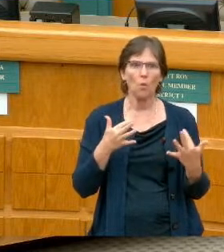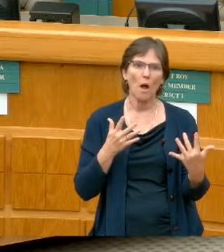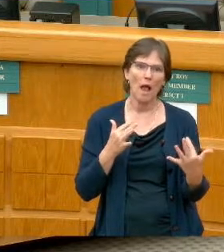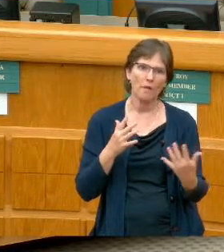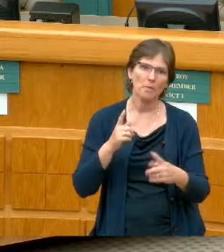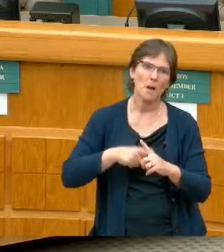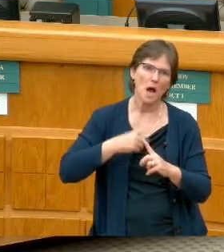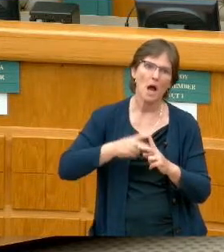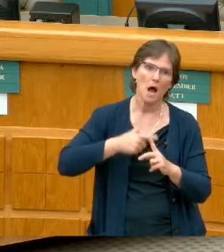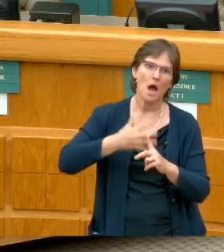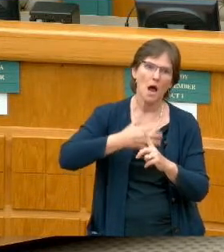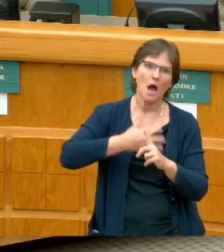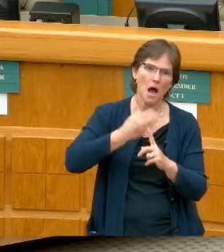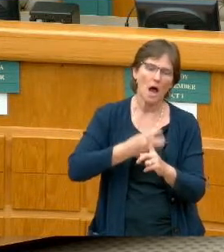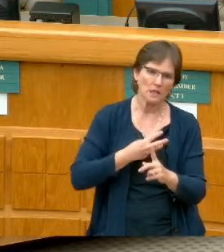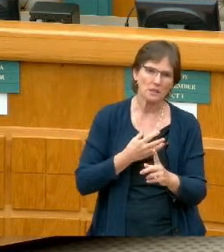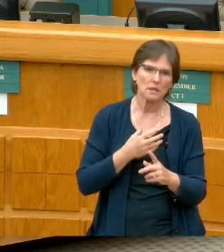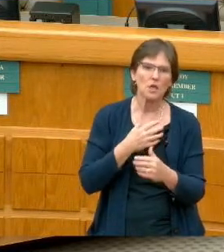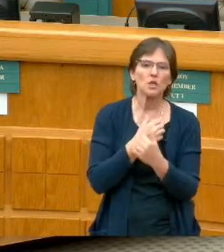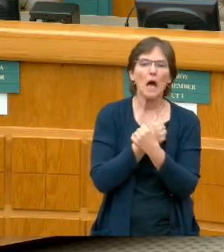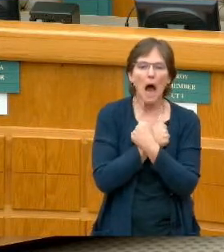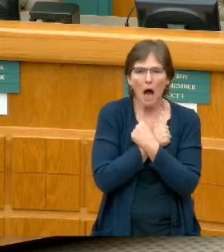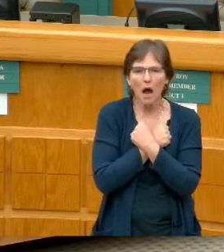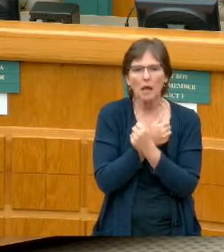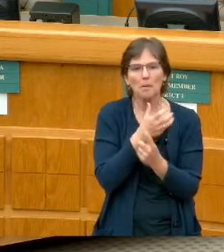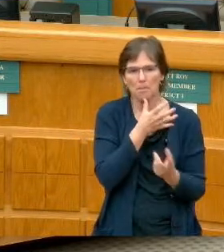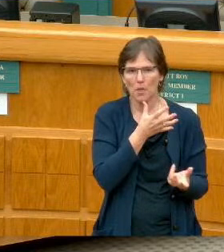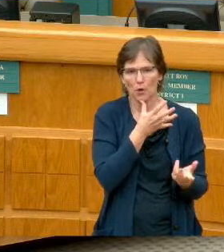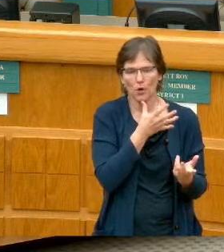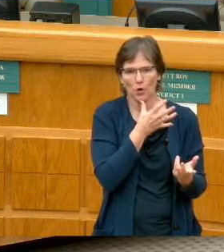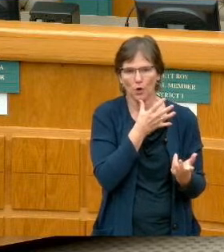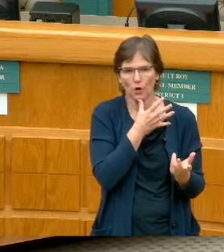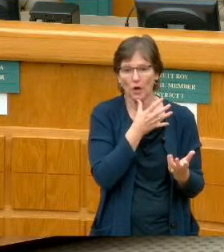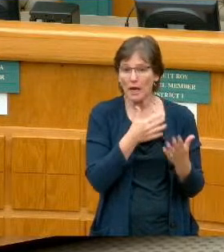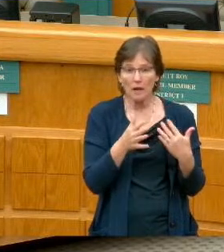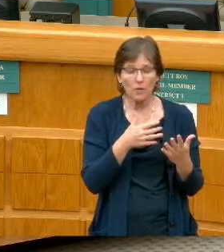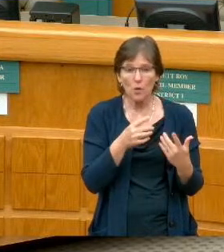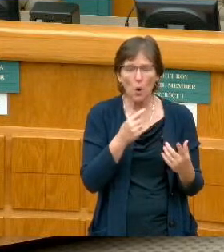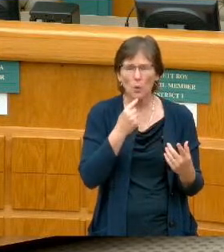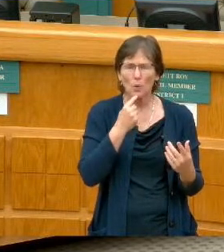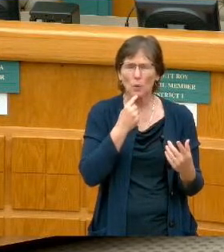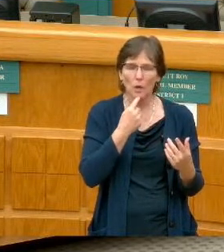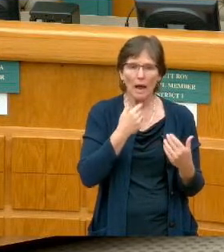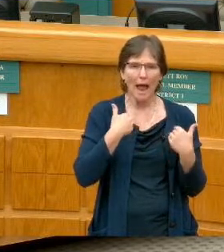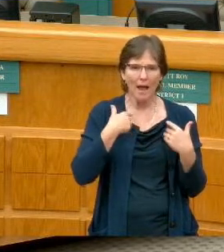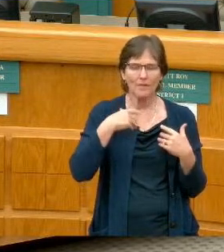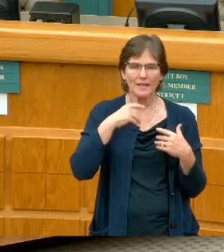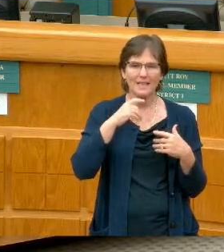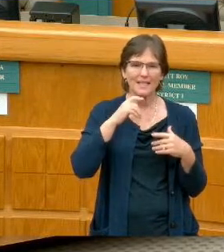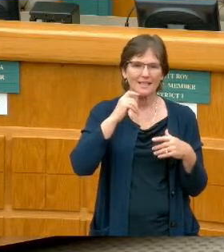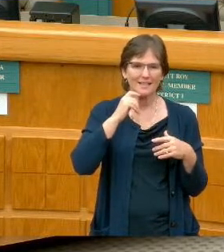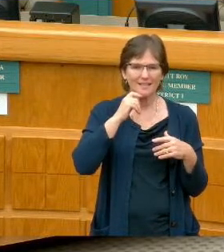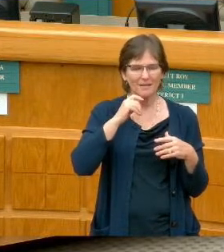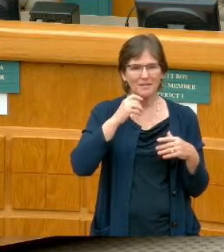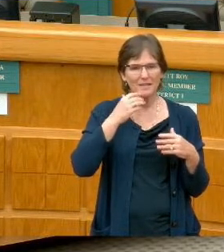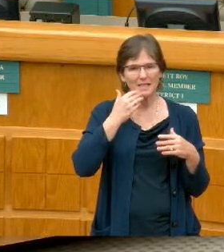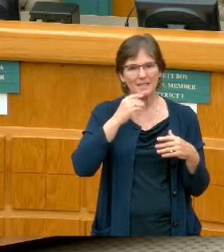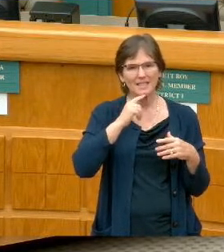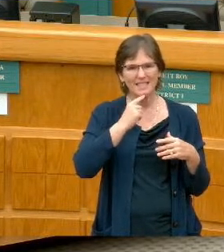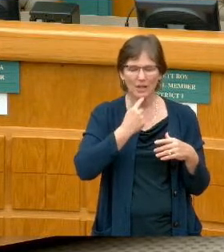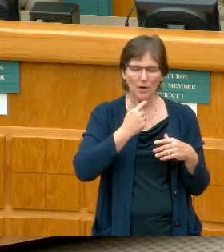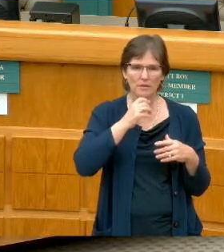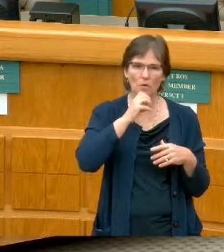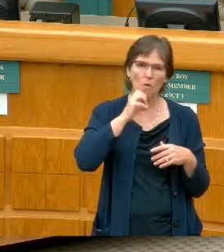even though she suffers from serious Alzheimer's and dementia, she recognizes a